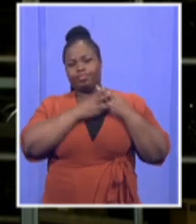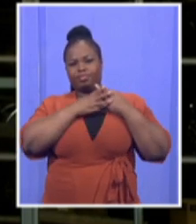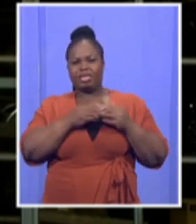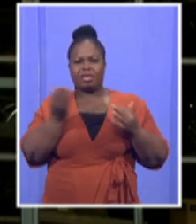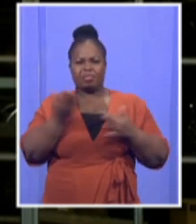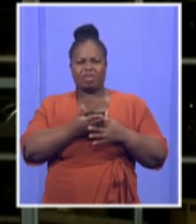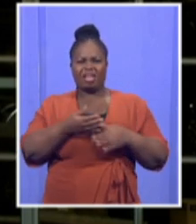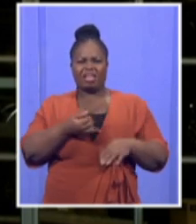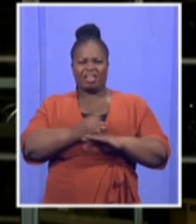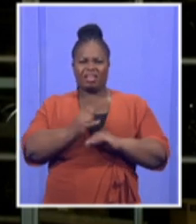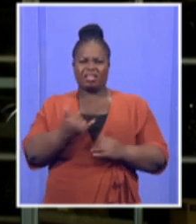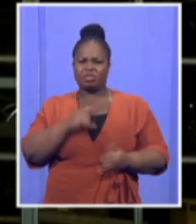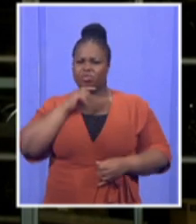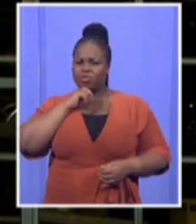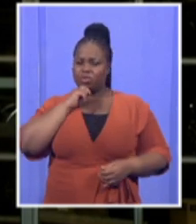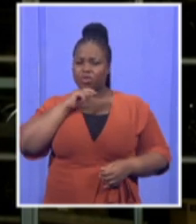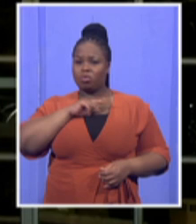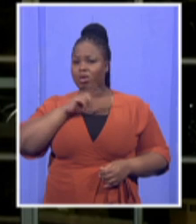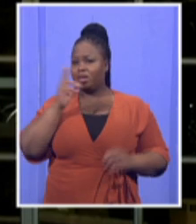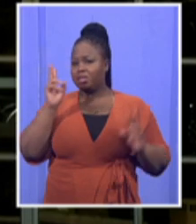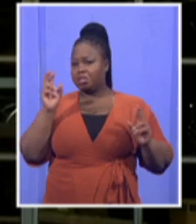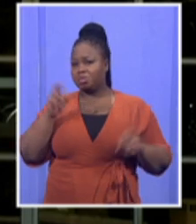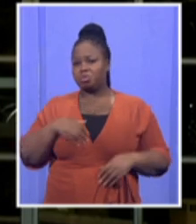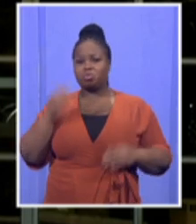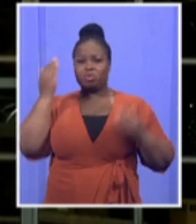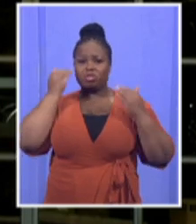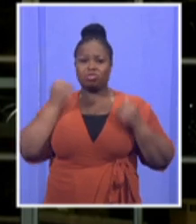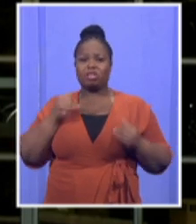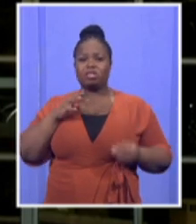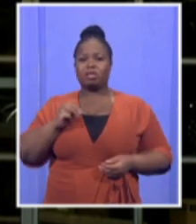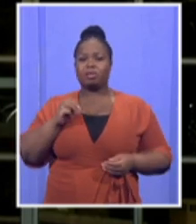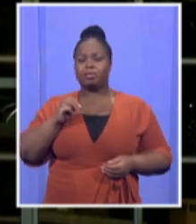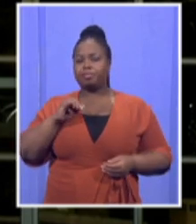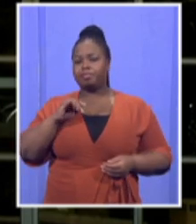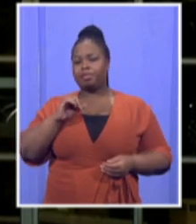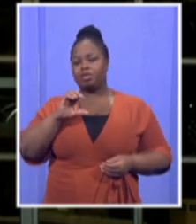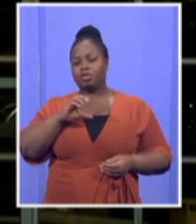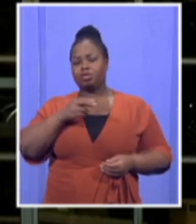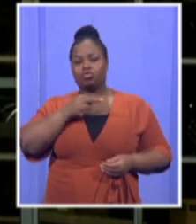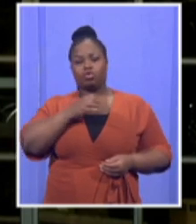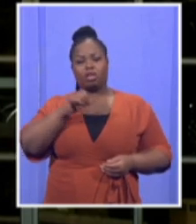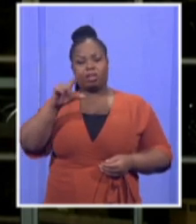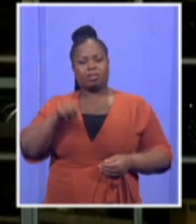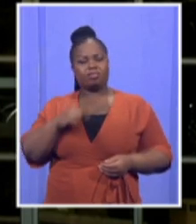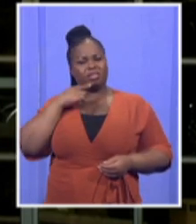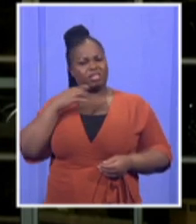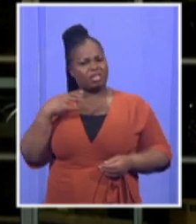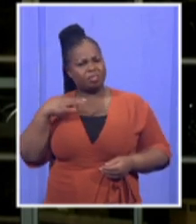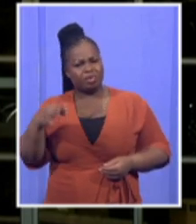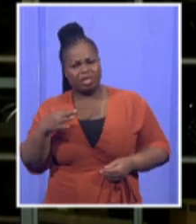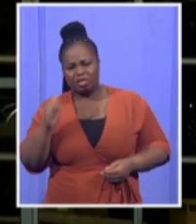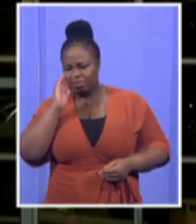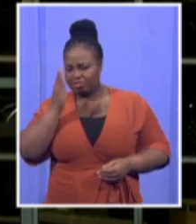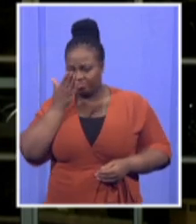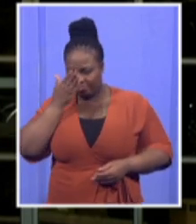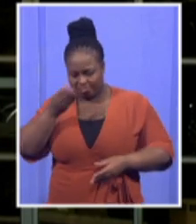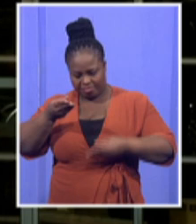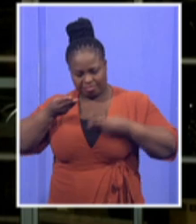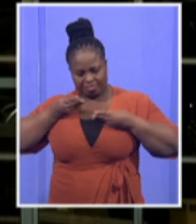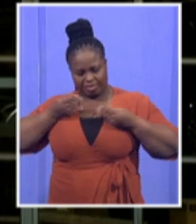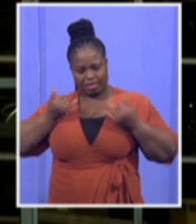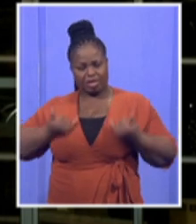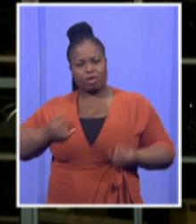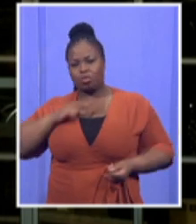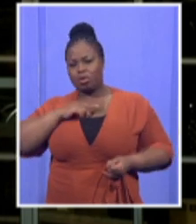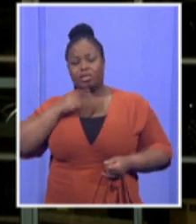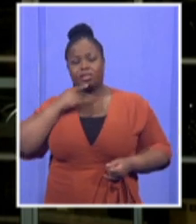been some issues with Judge Michelle Bolton saying that the application that was brought late by the state asking